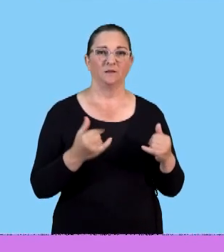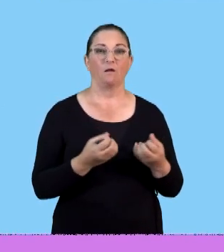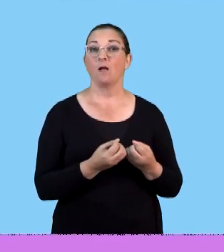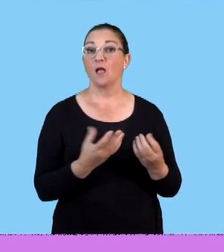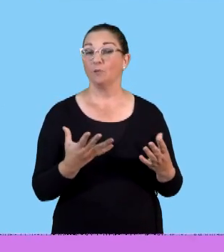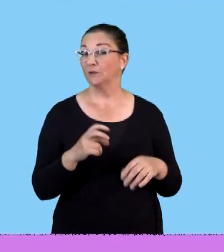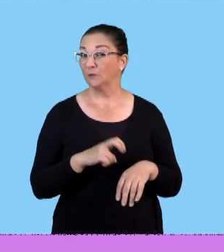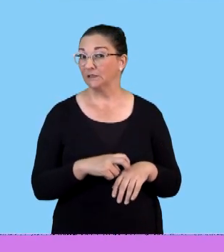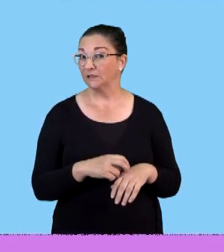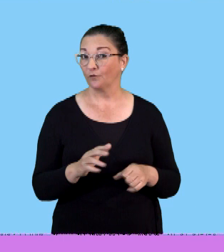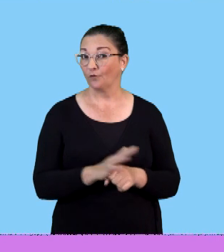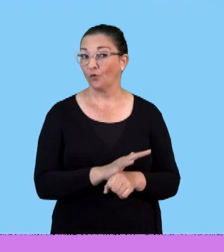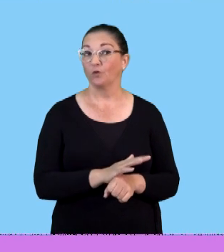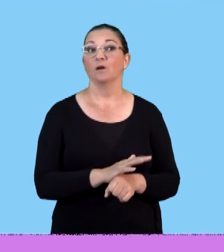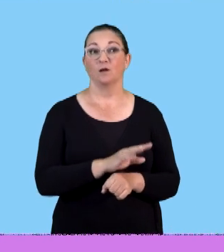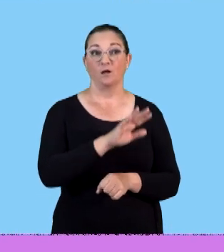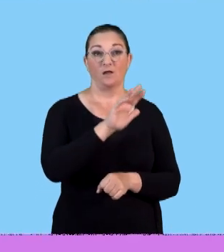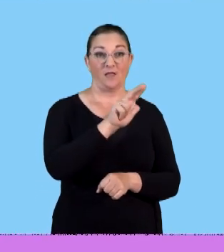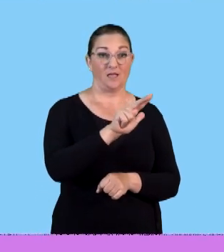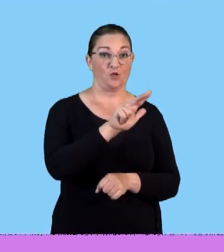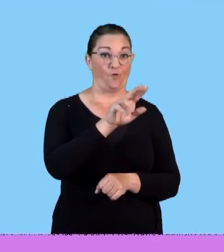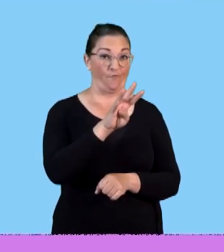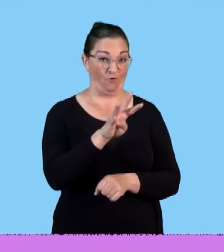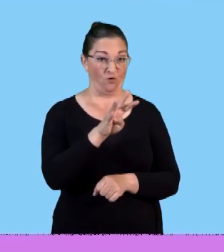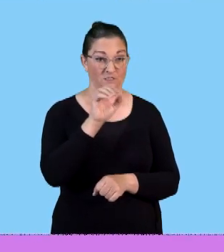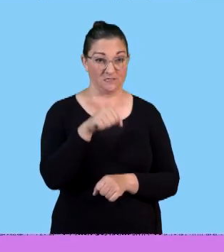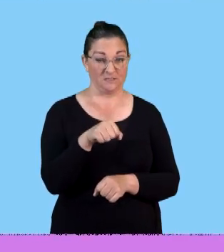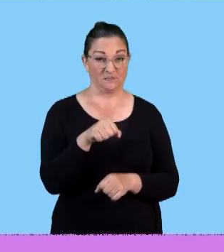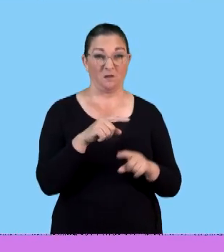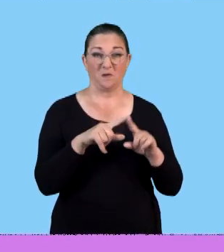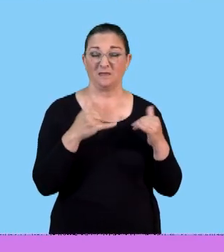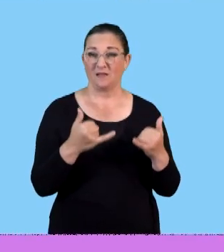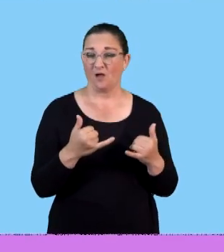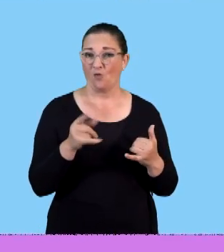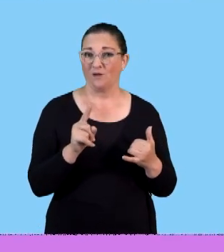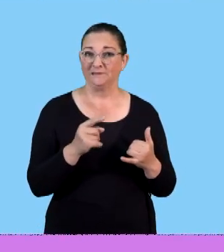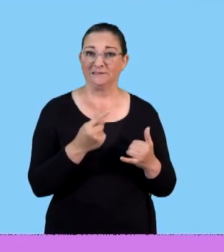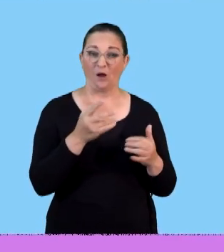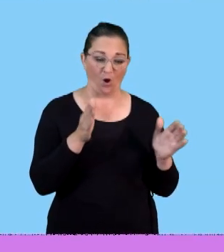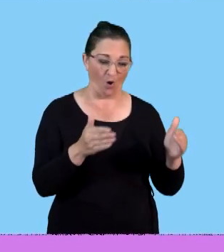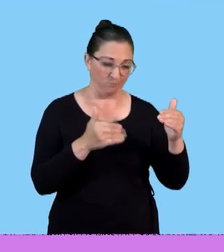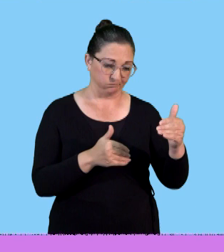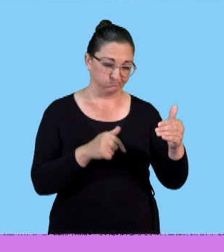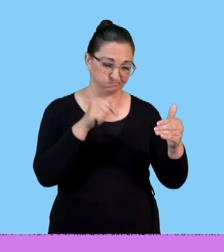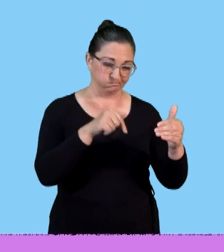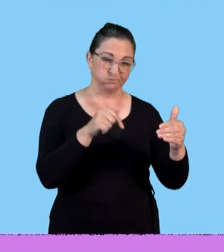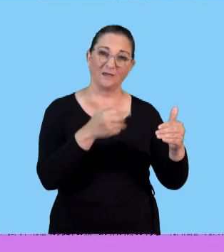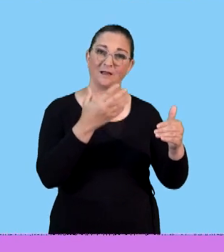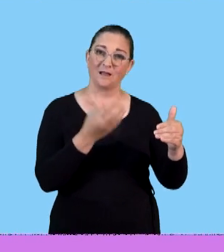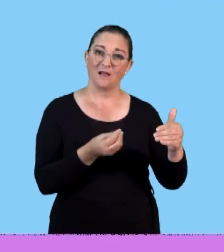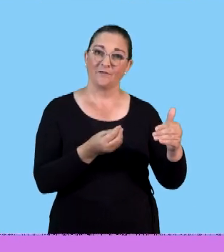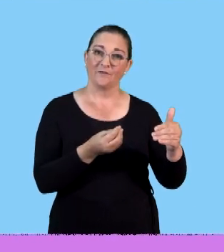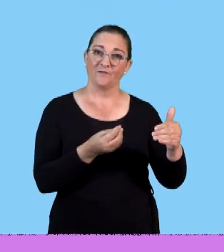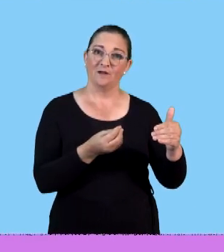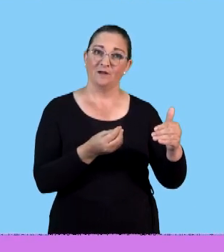many tiles do we need in total? 84 tiles. Then we are saying here, if each box has